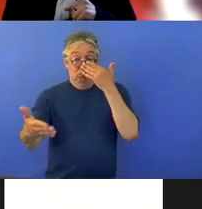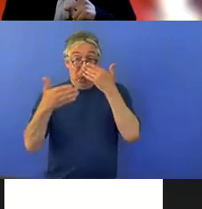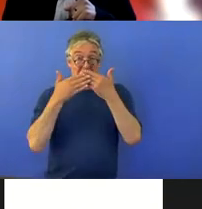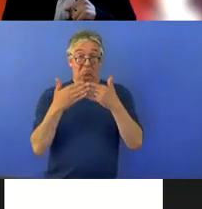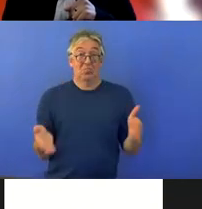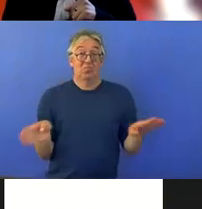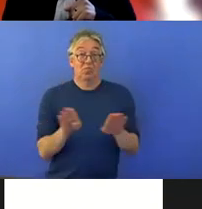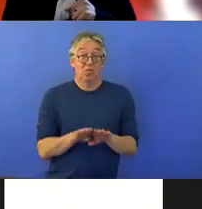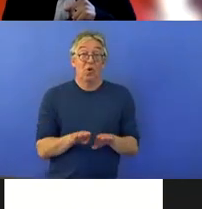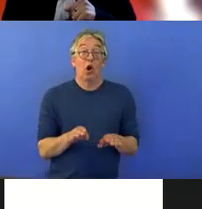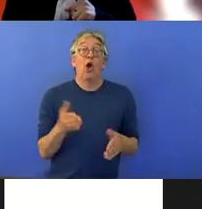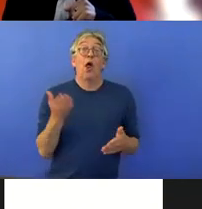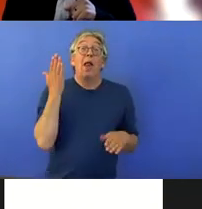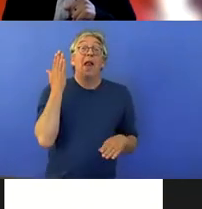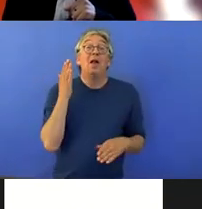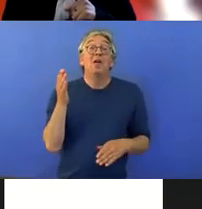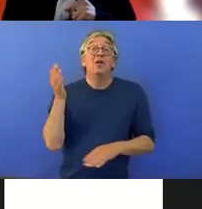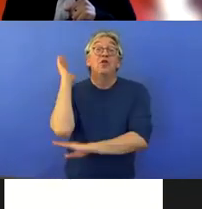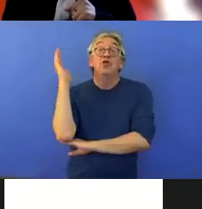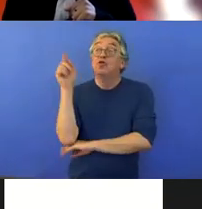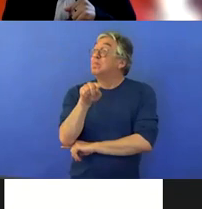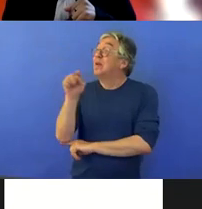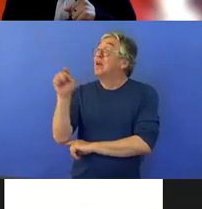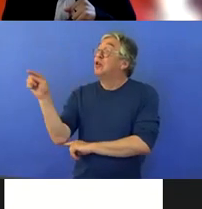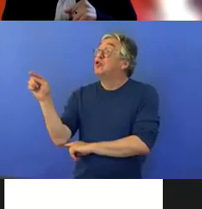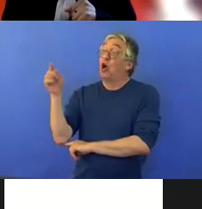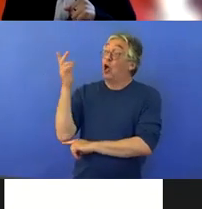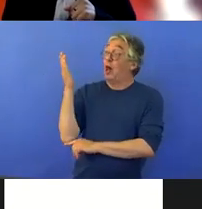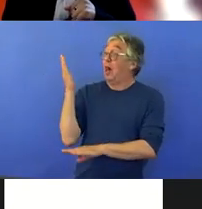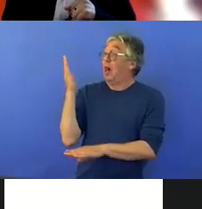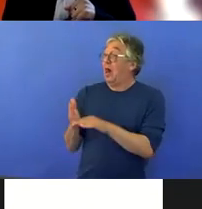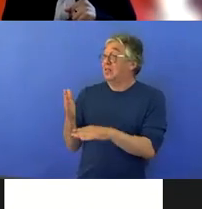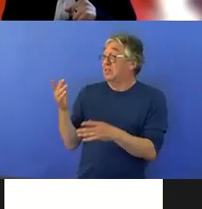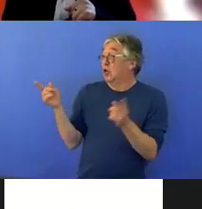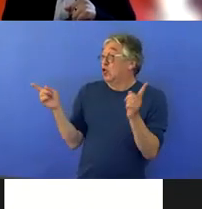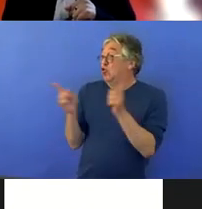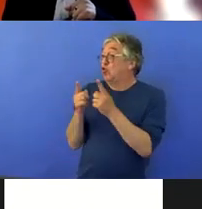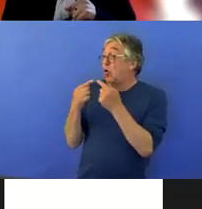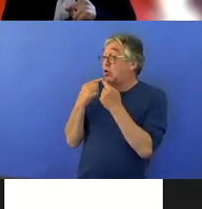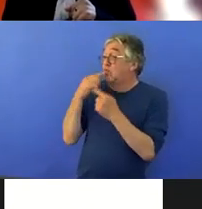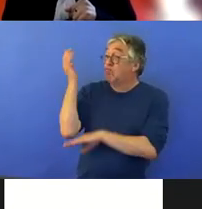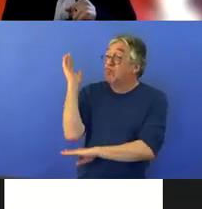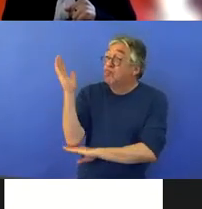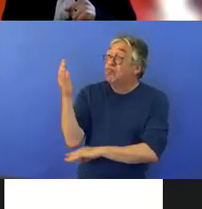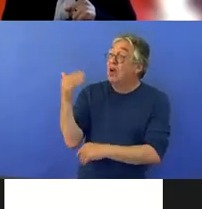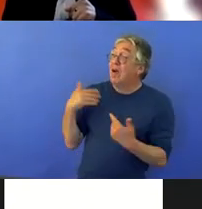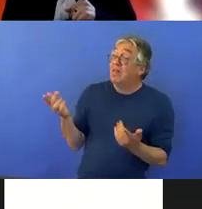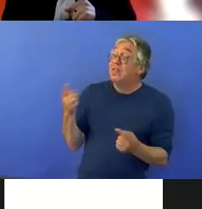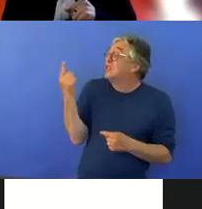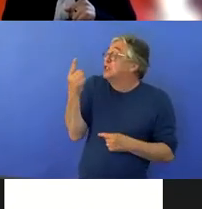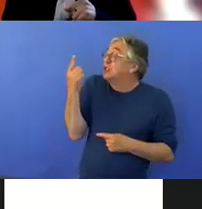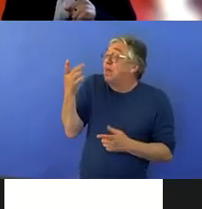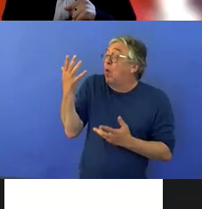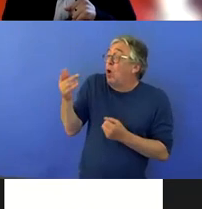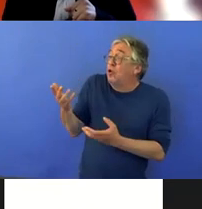last opportunity to all the speakers, a last round. If you have a short statement, a short thought, a short something that you want to share with